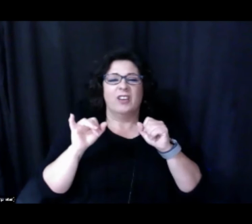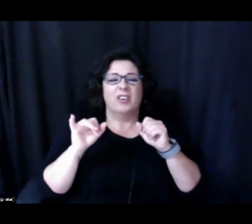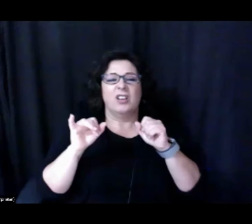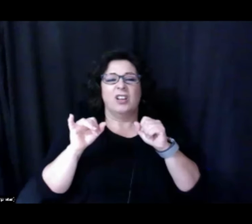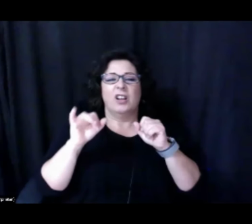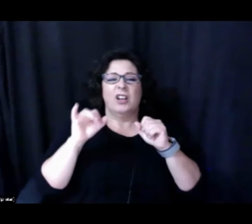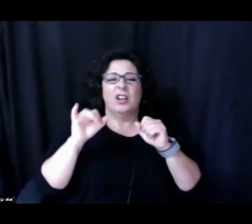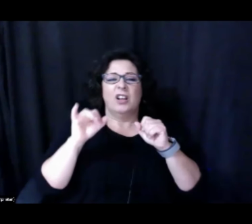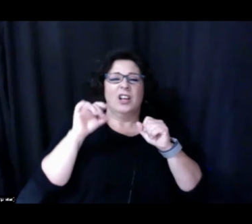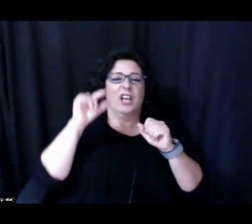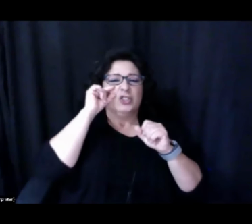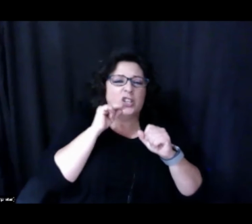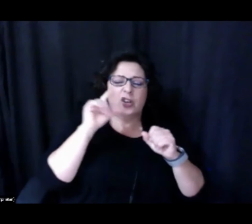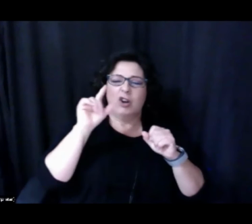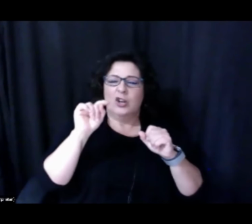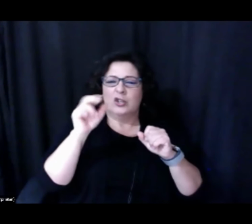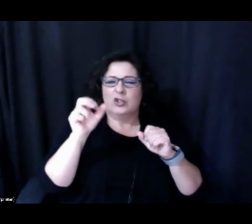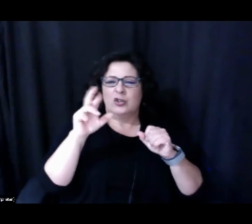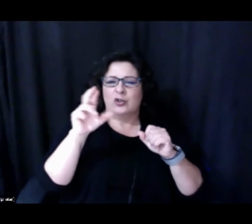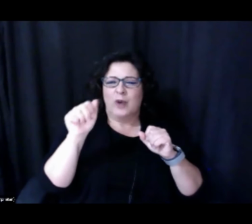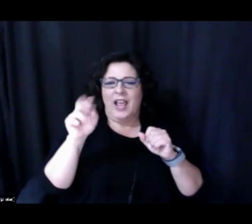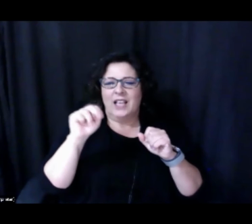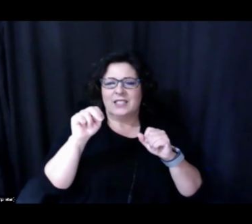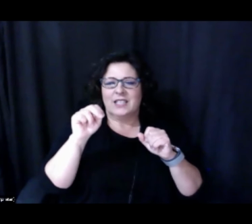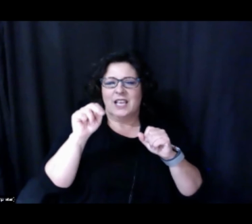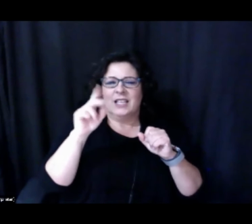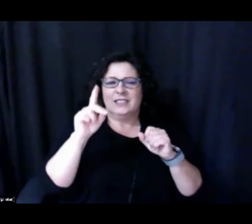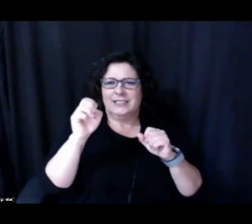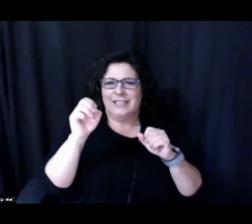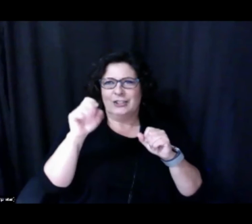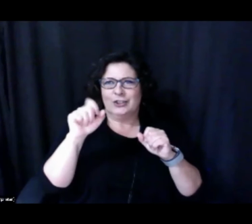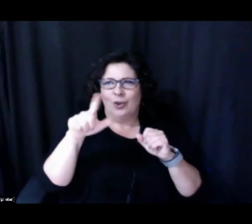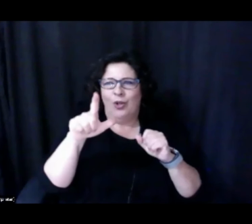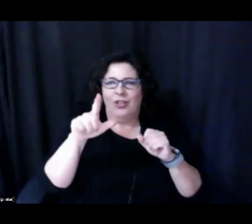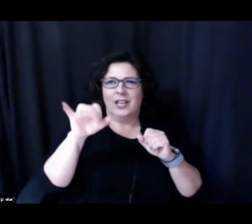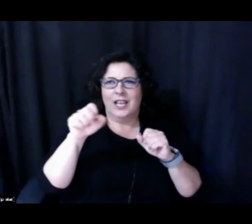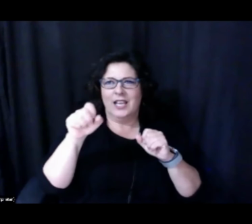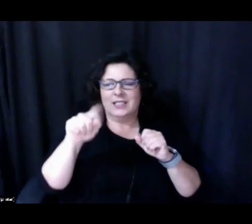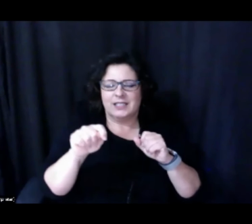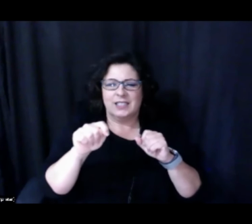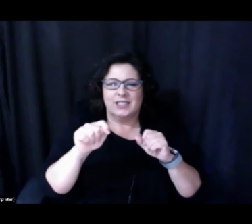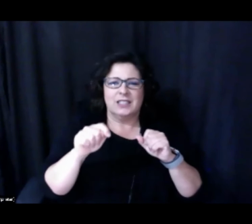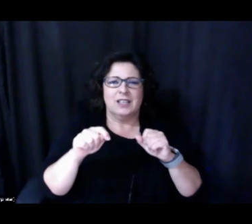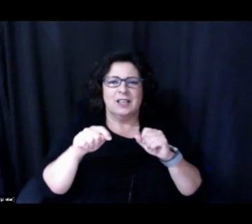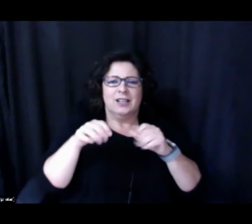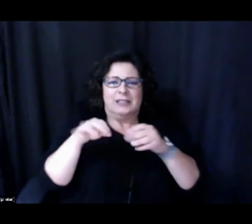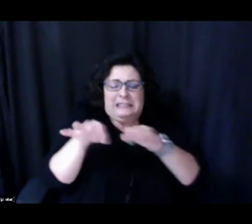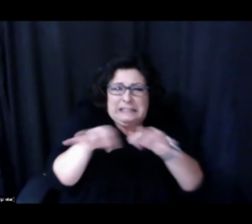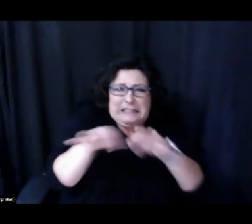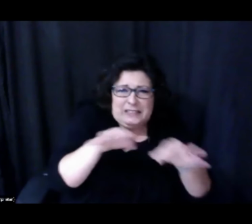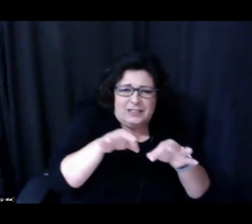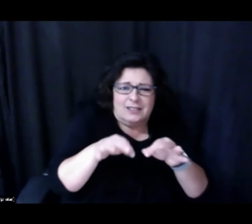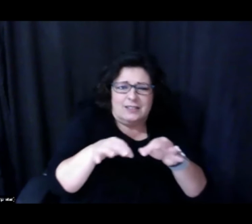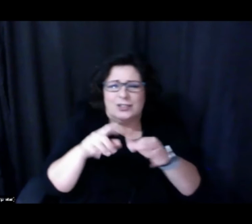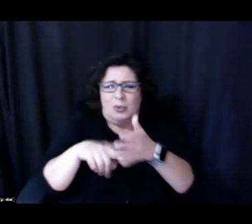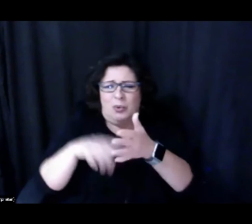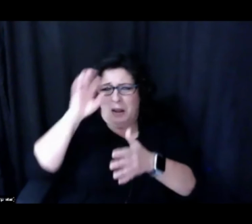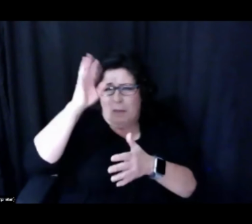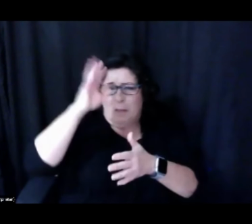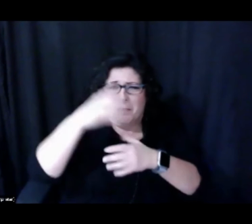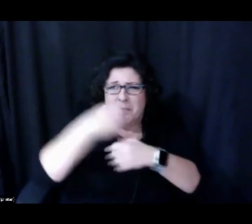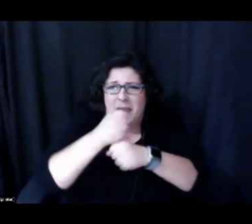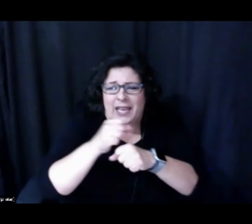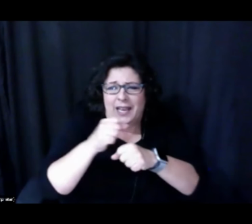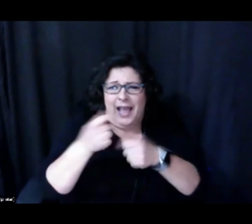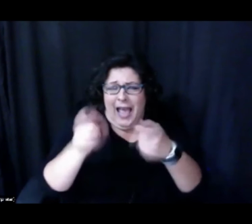gender transcendentalist. Right? They're like, I practice gender transcendentalism. So we're gonna make it happen. Yeah, That's right. gonna be the new